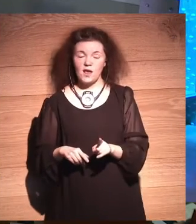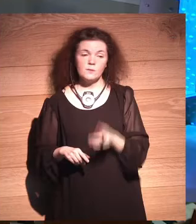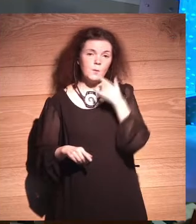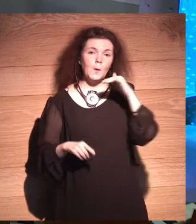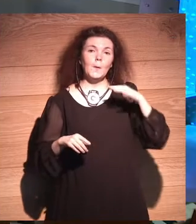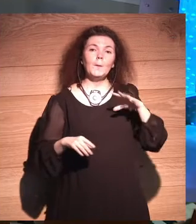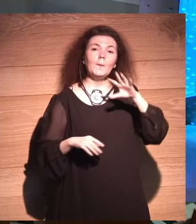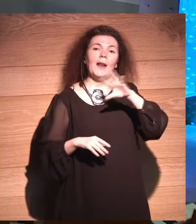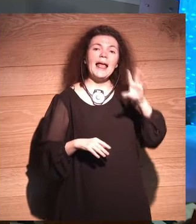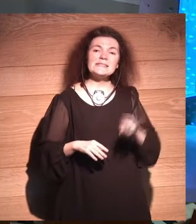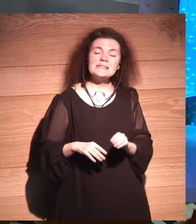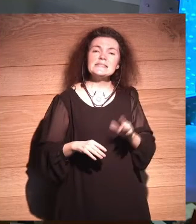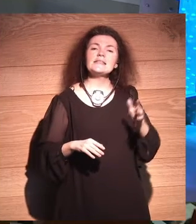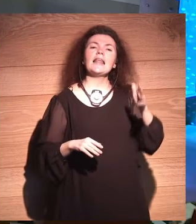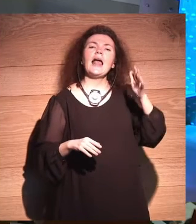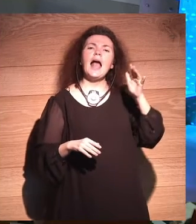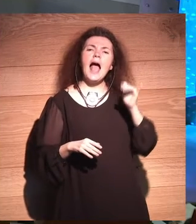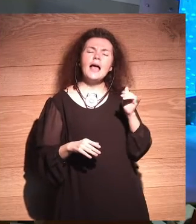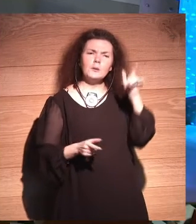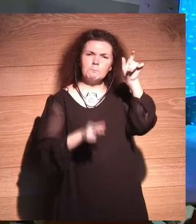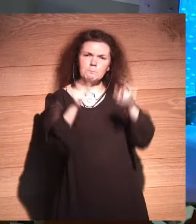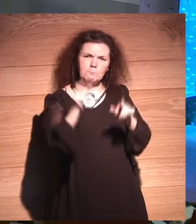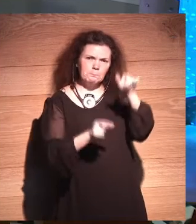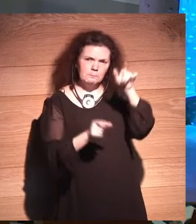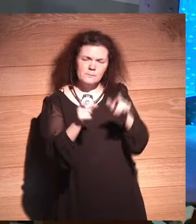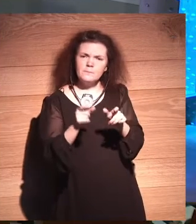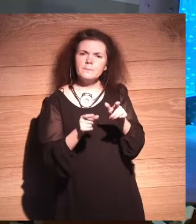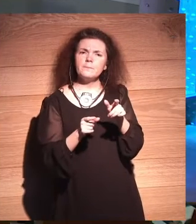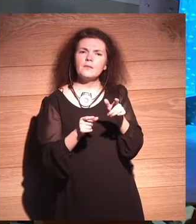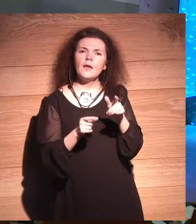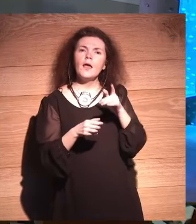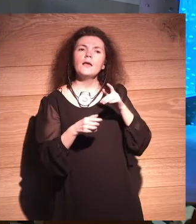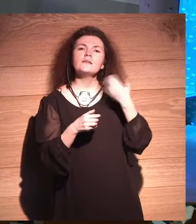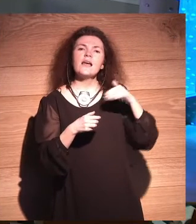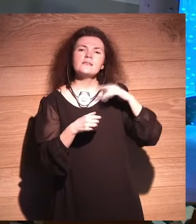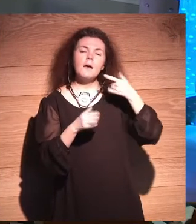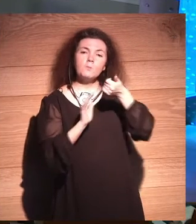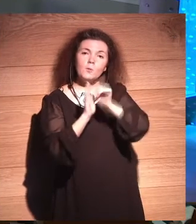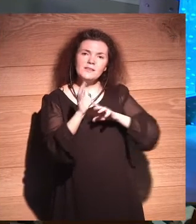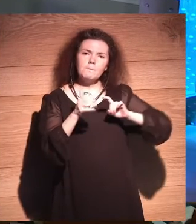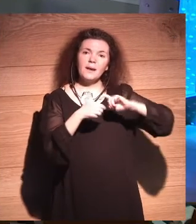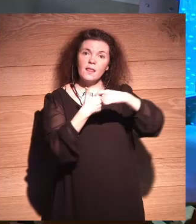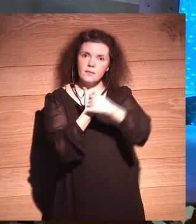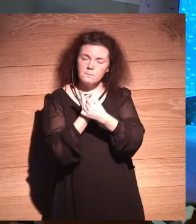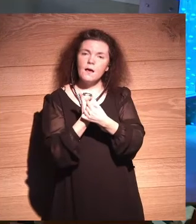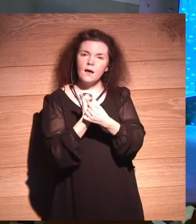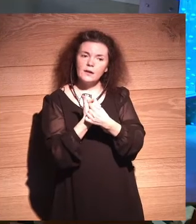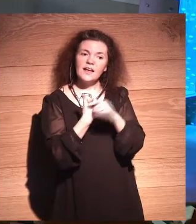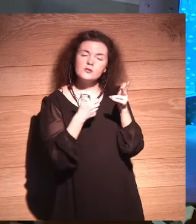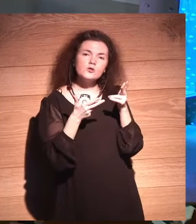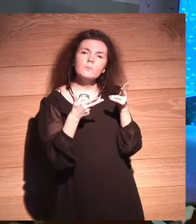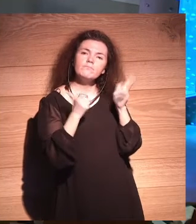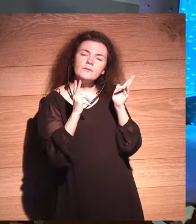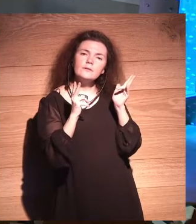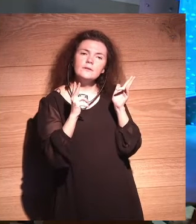650,000 people now signed up for an app called Mudamos, which allows people to propose things to their legislature.